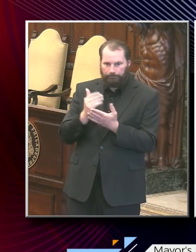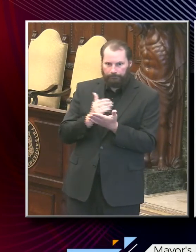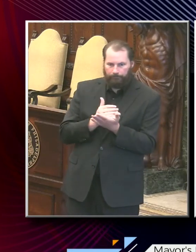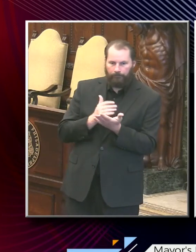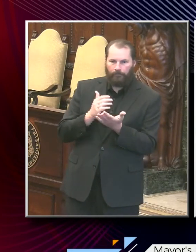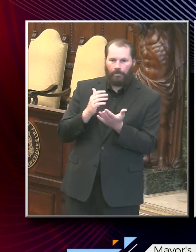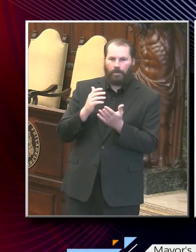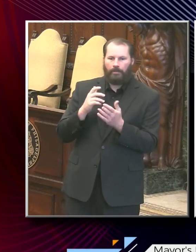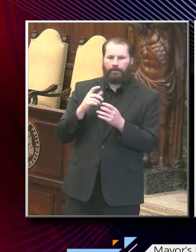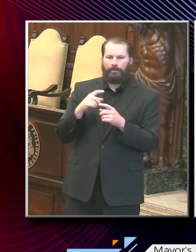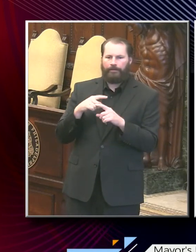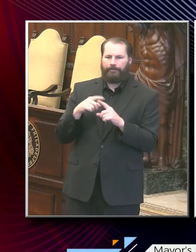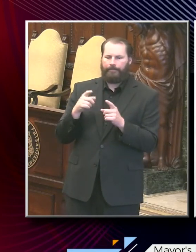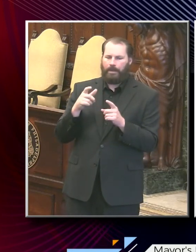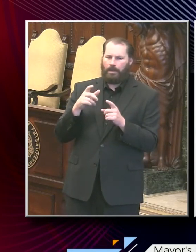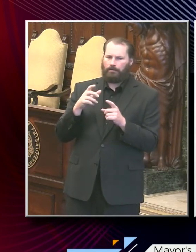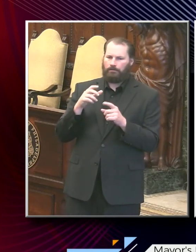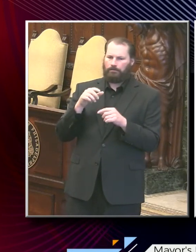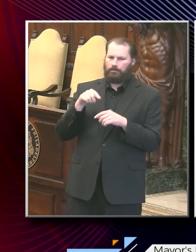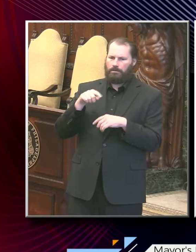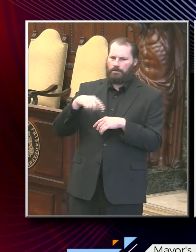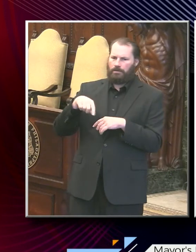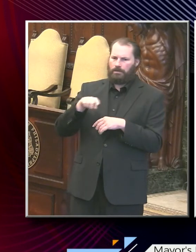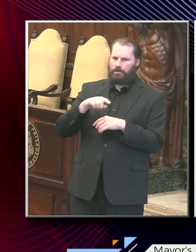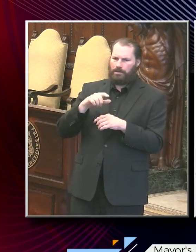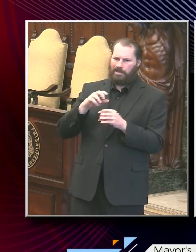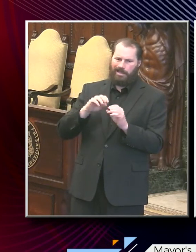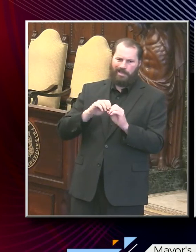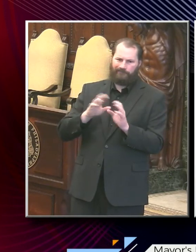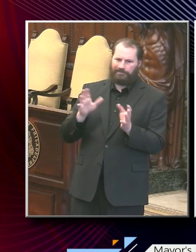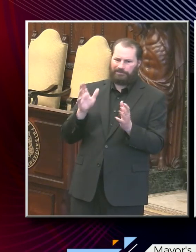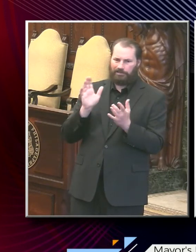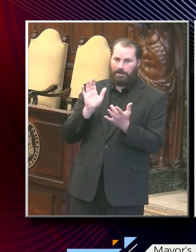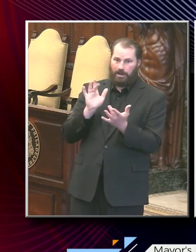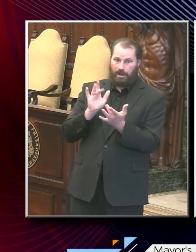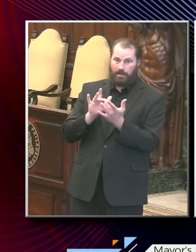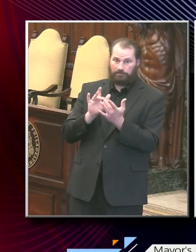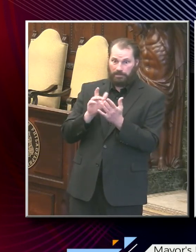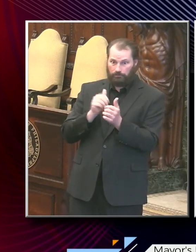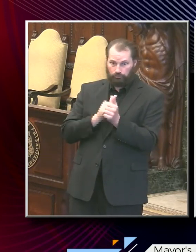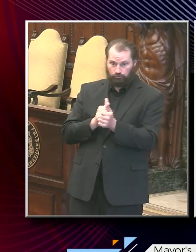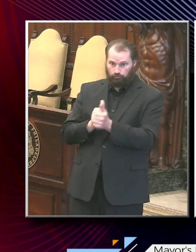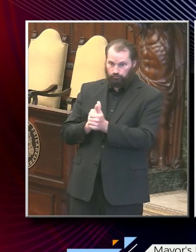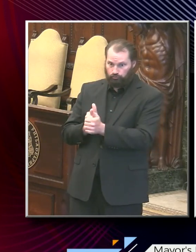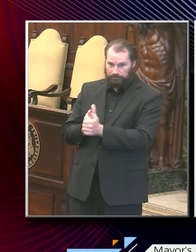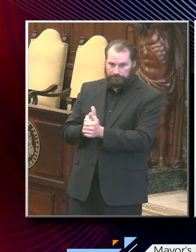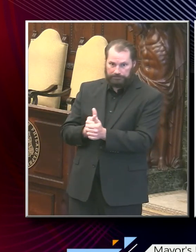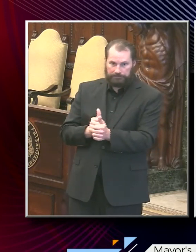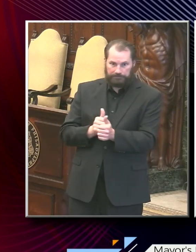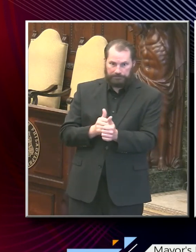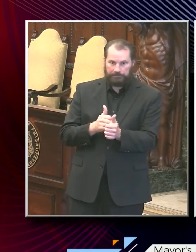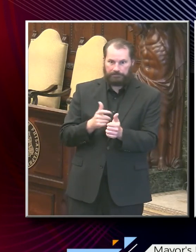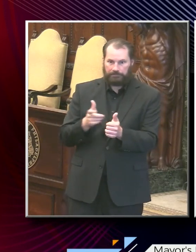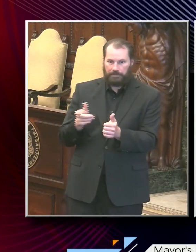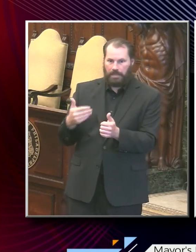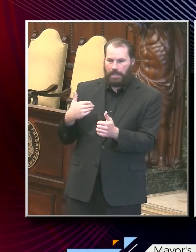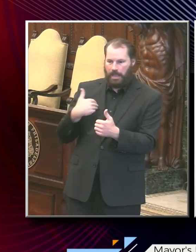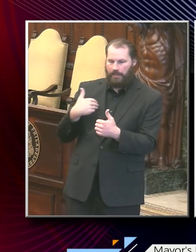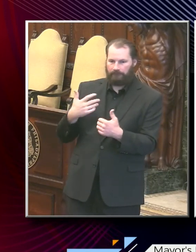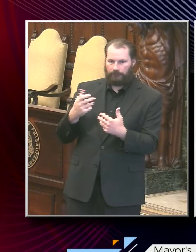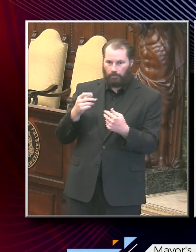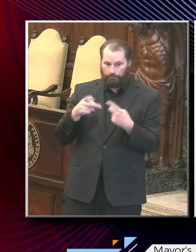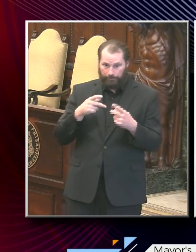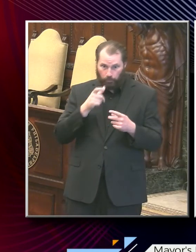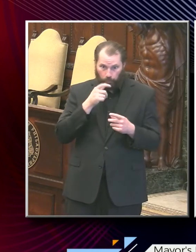is diagnosed as a case and our contact tracers call, then they would be able to say, here are all the people who might have been exposed, and you have their cell phone numbers.